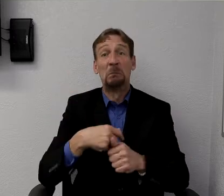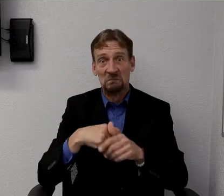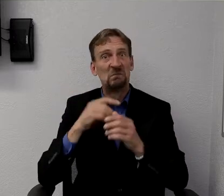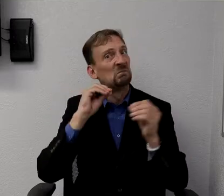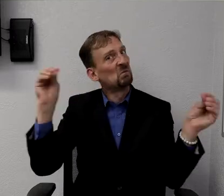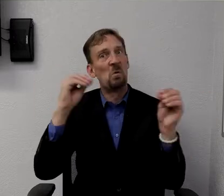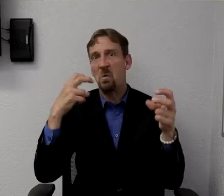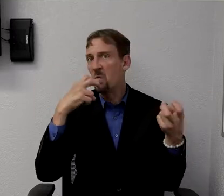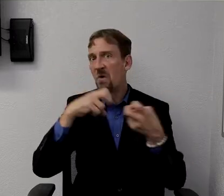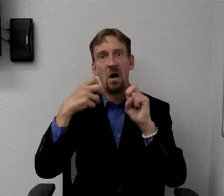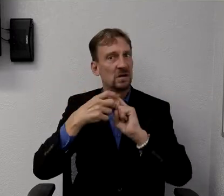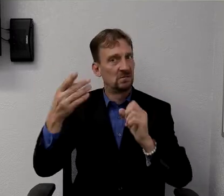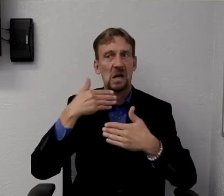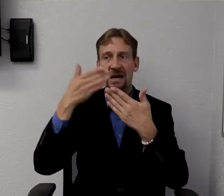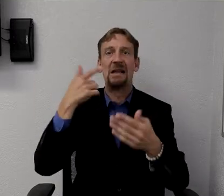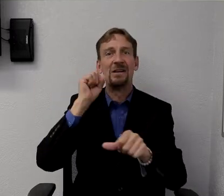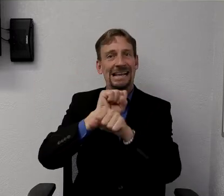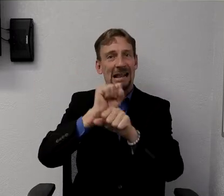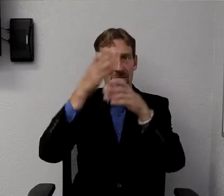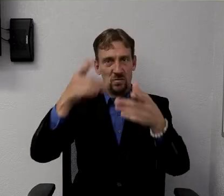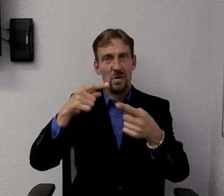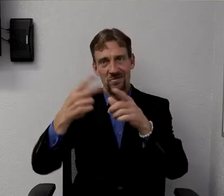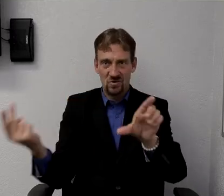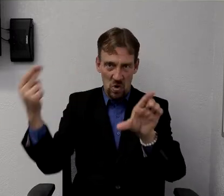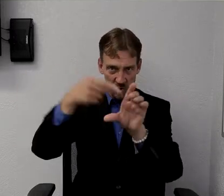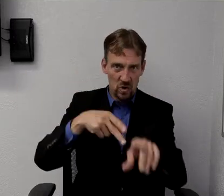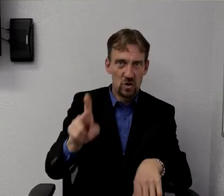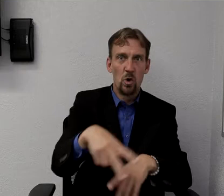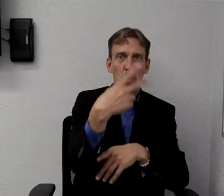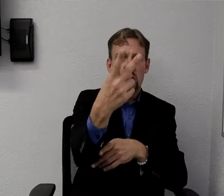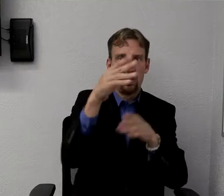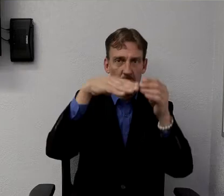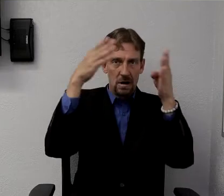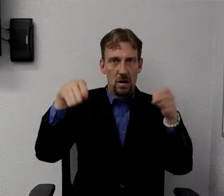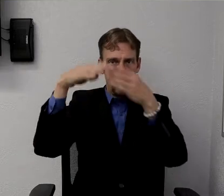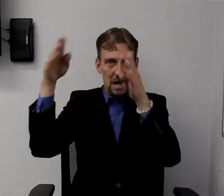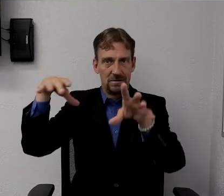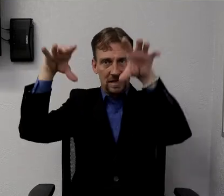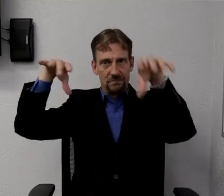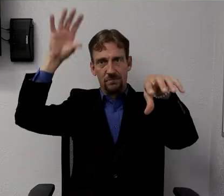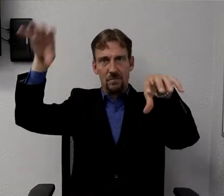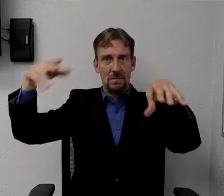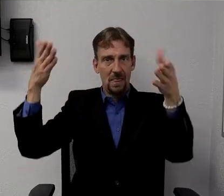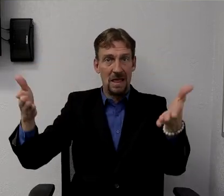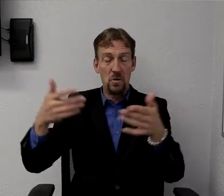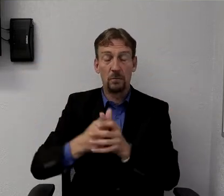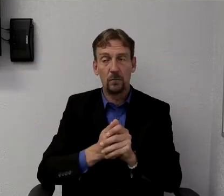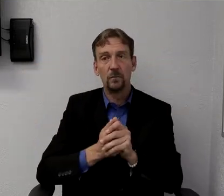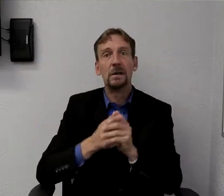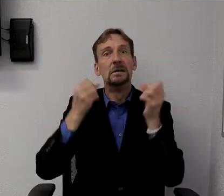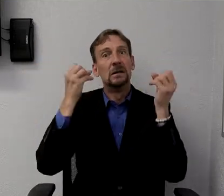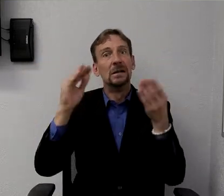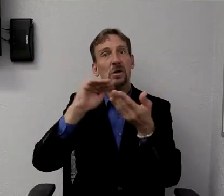stay there. There are 2 housing units there. And then a number of community members offering